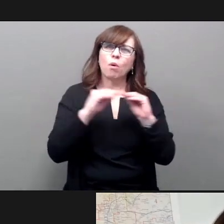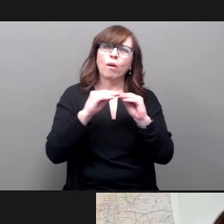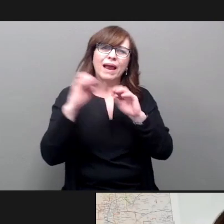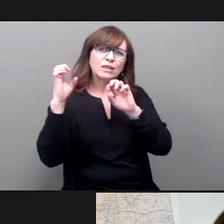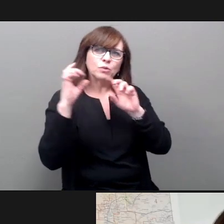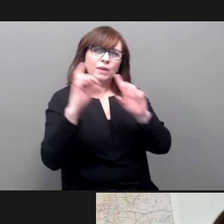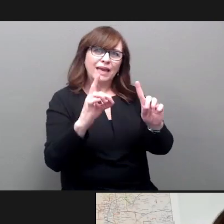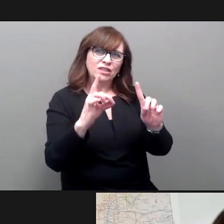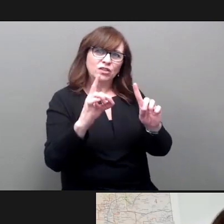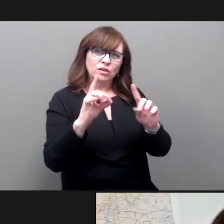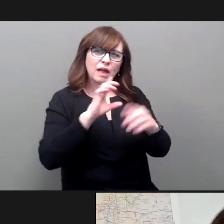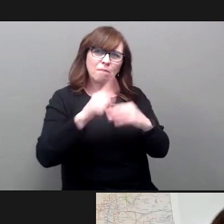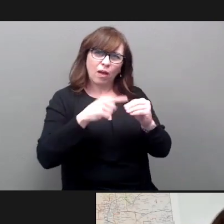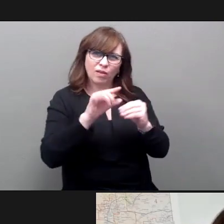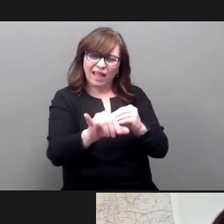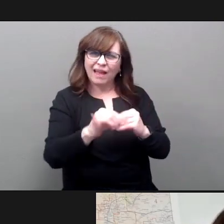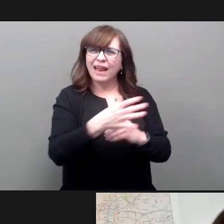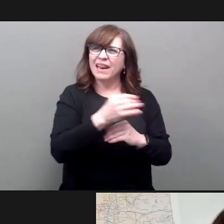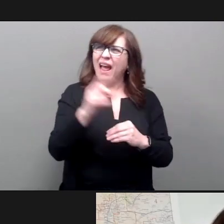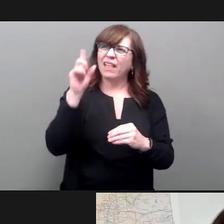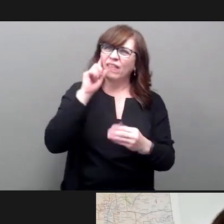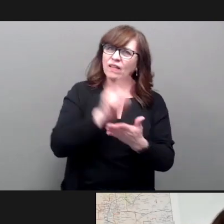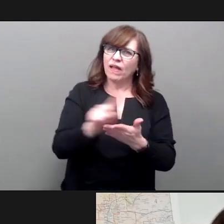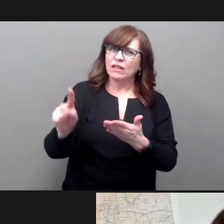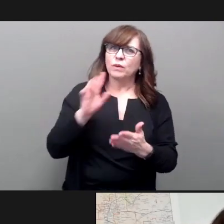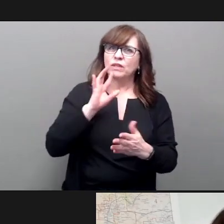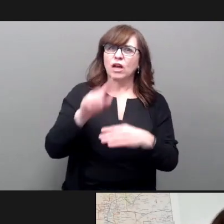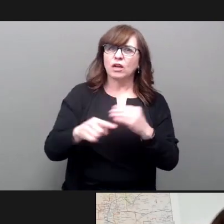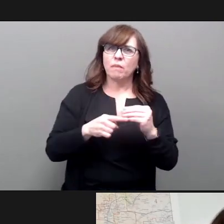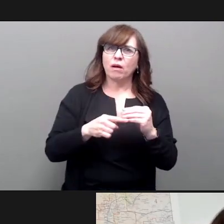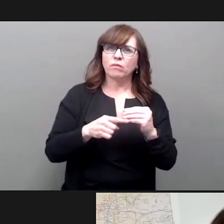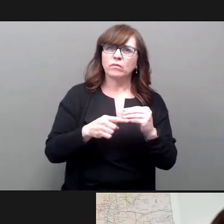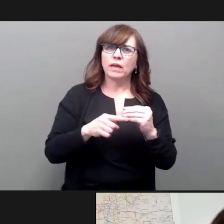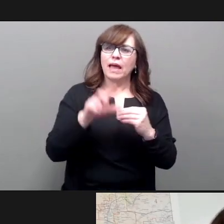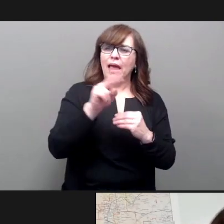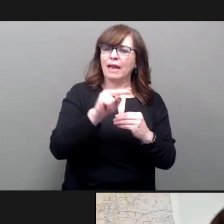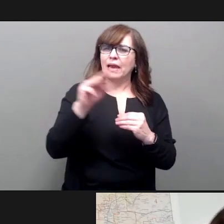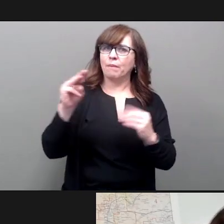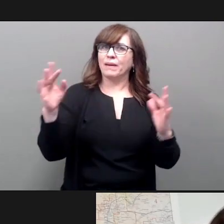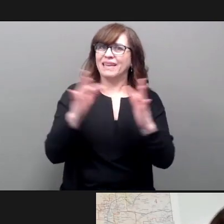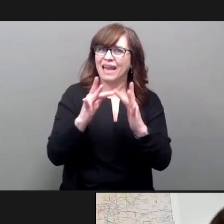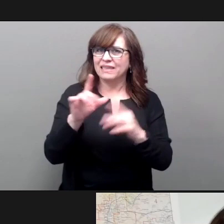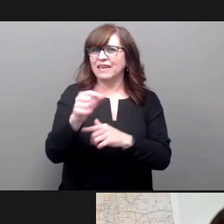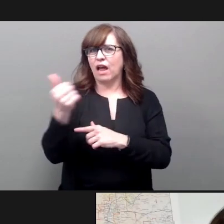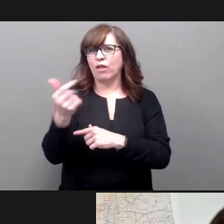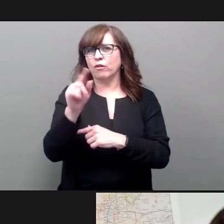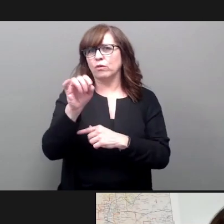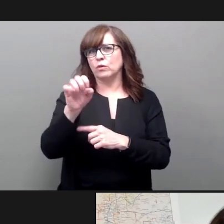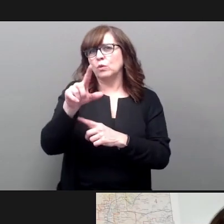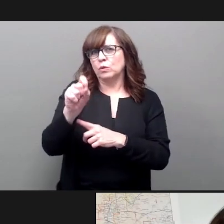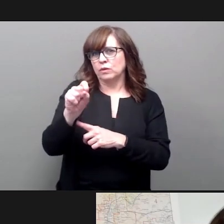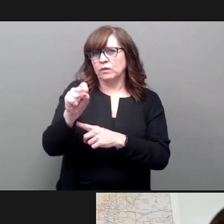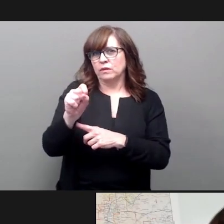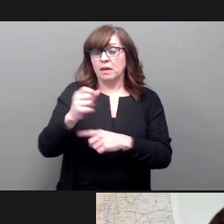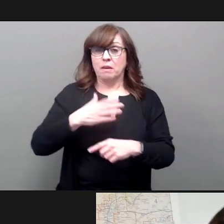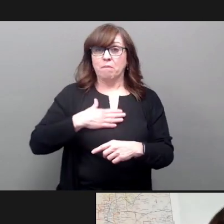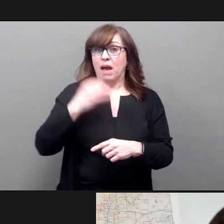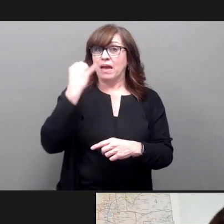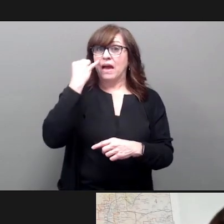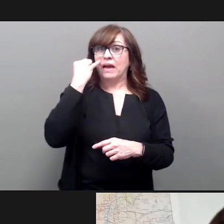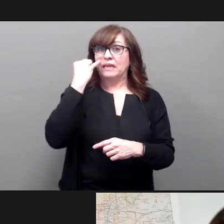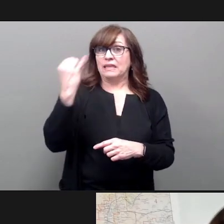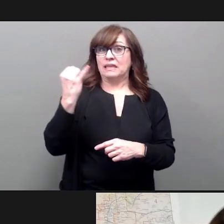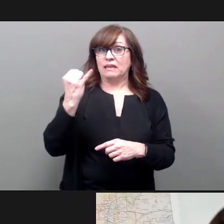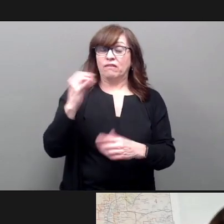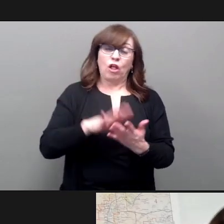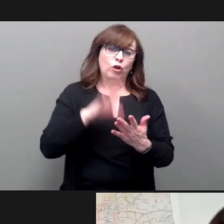about that. And I think we talked last week too about NM Connect and other tools. In my idea of learning to live through COVID